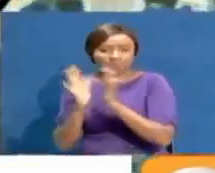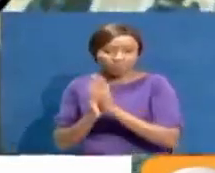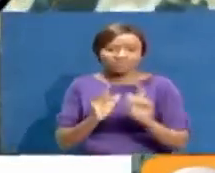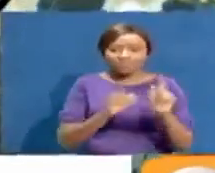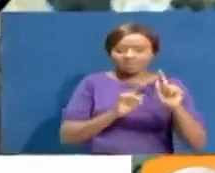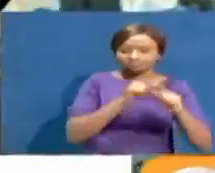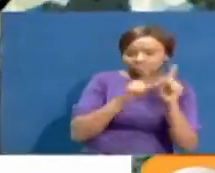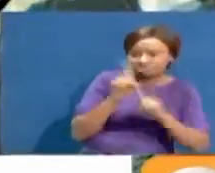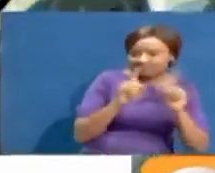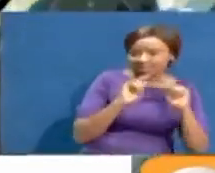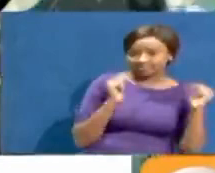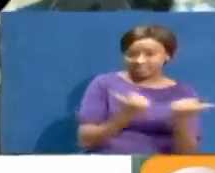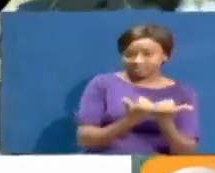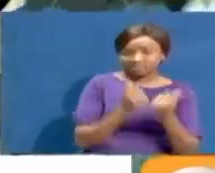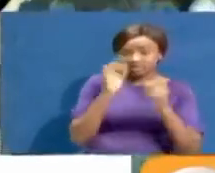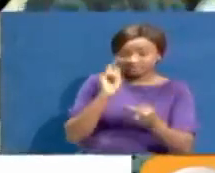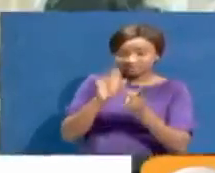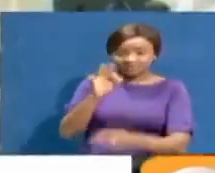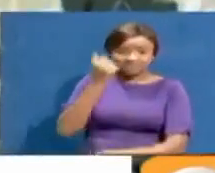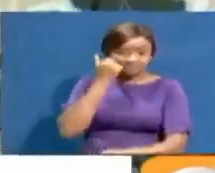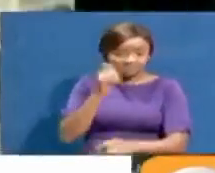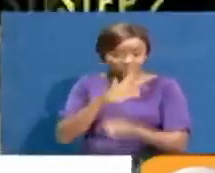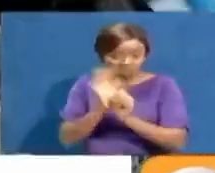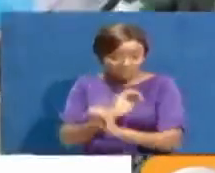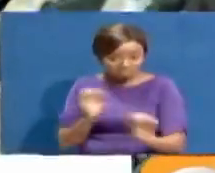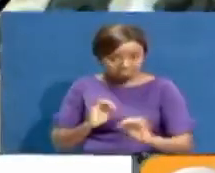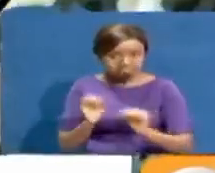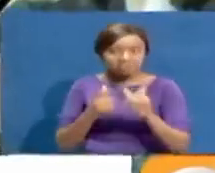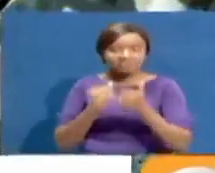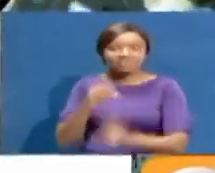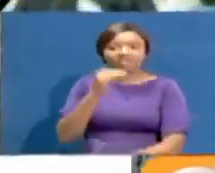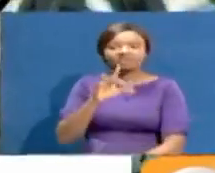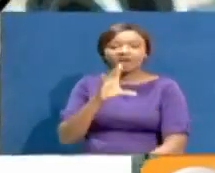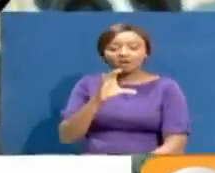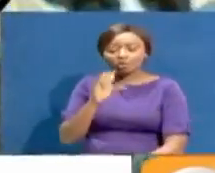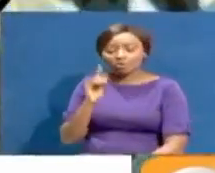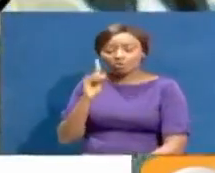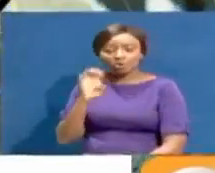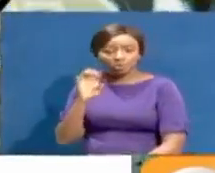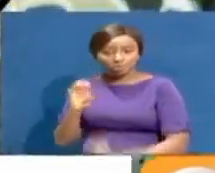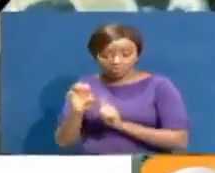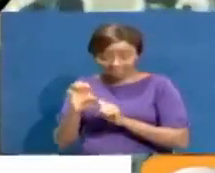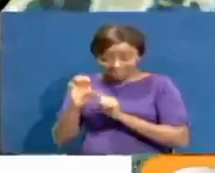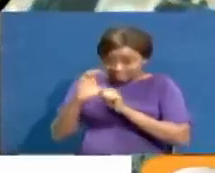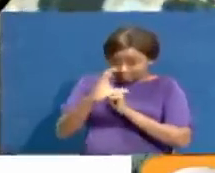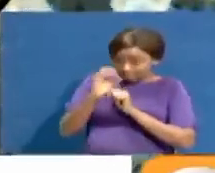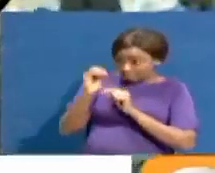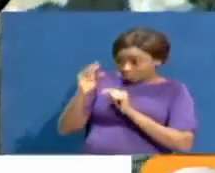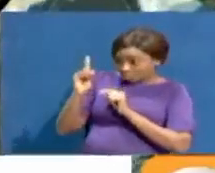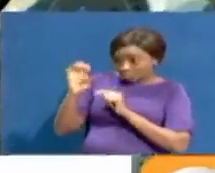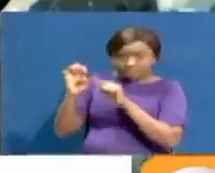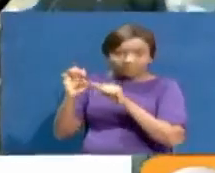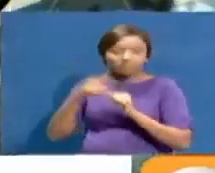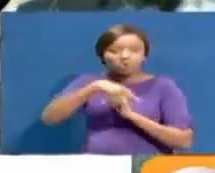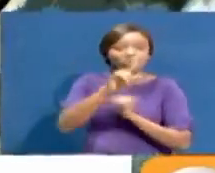Travel Initiative. If one tests negative, one will be issued with a travel code that can be verified by airlines and port health